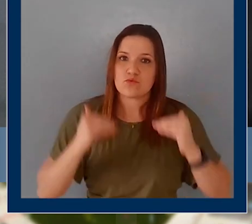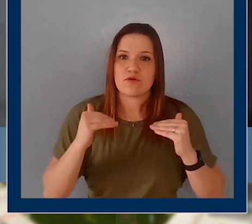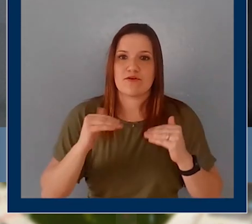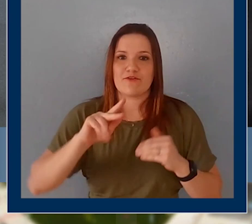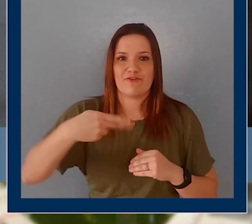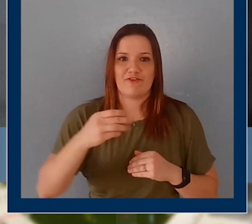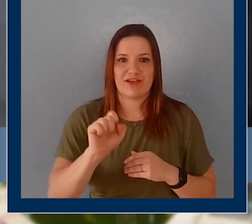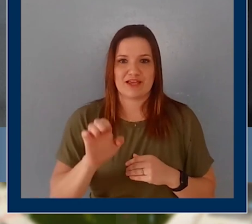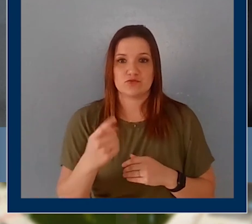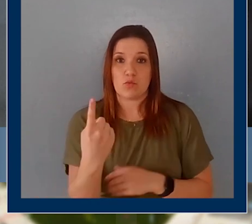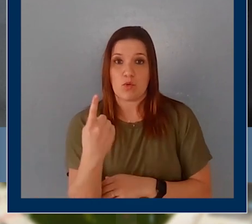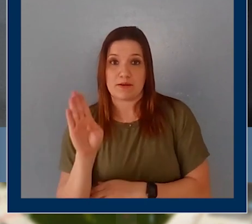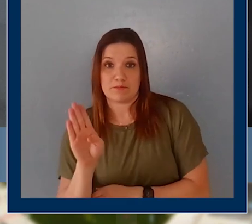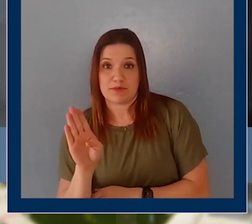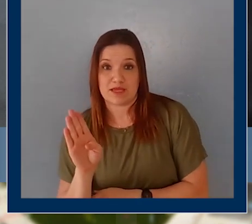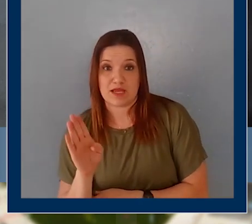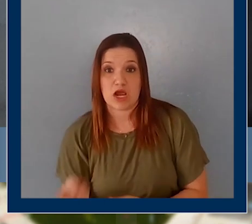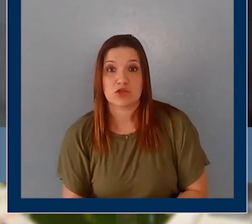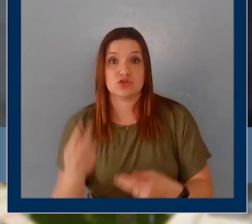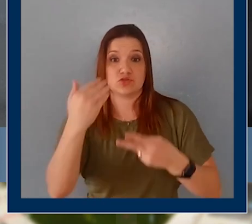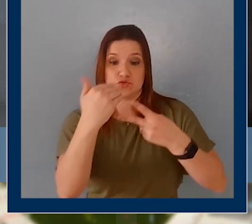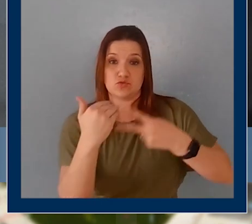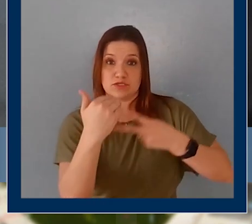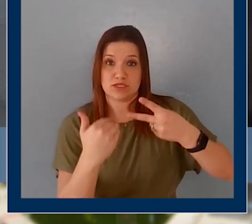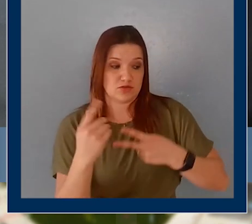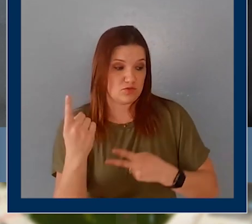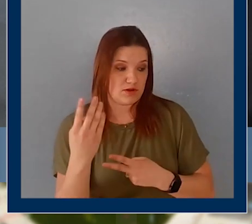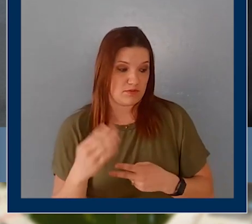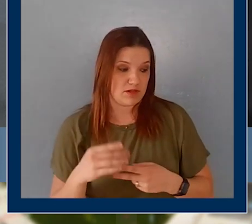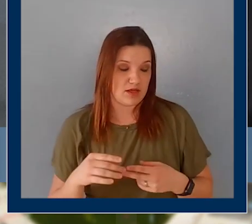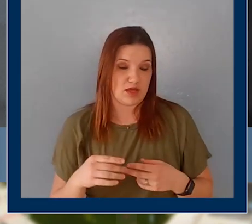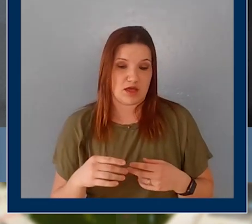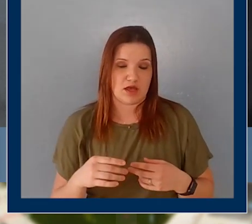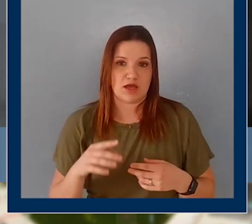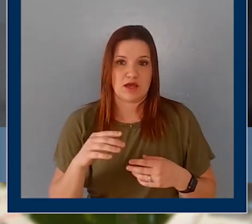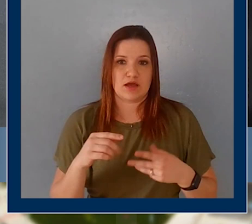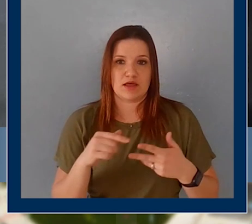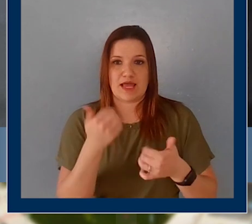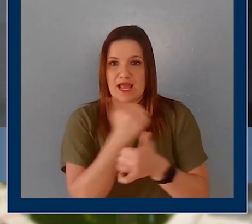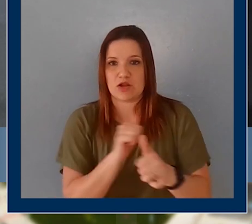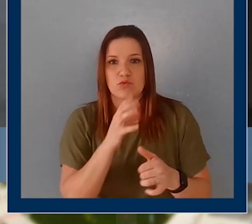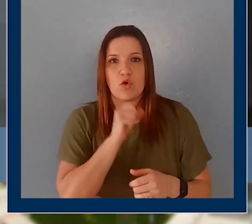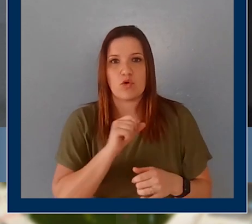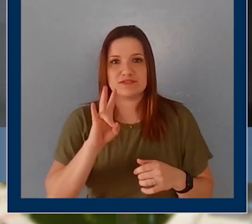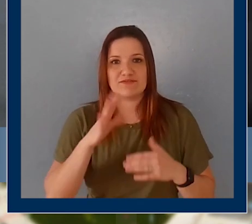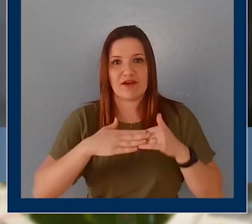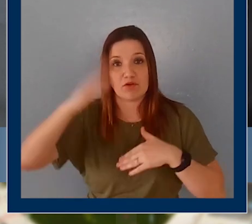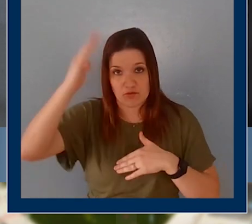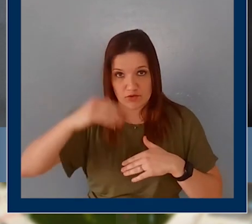governor came out and said, let's, as a state and as counties, let's move to phase 1B right